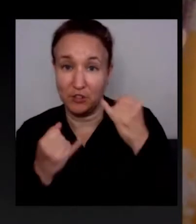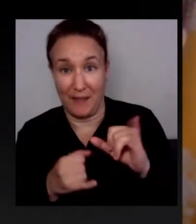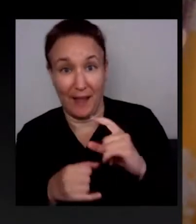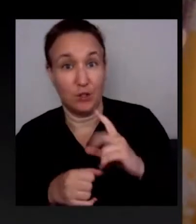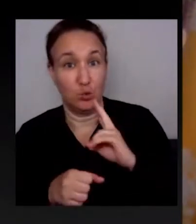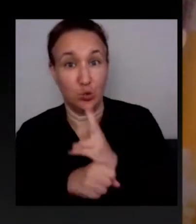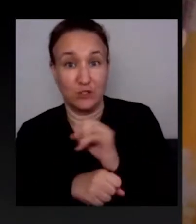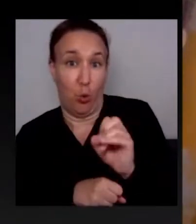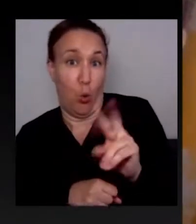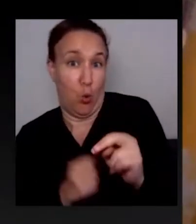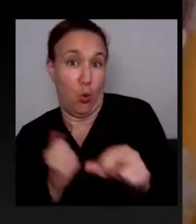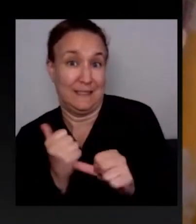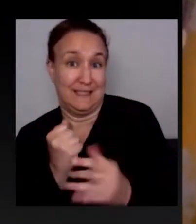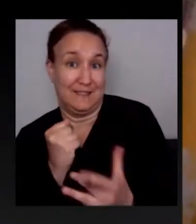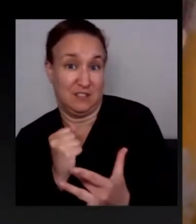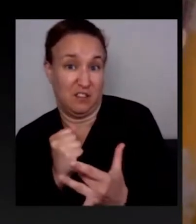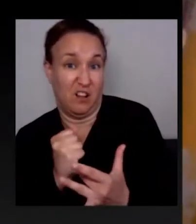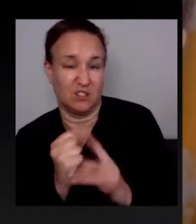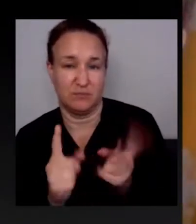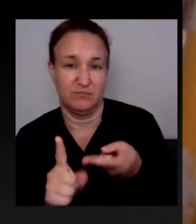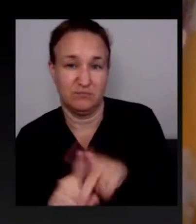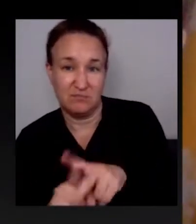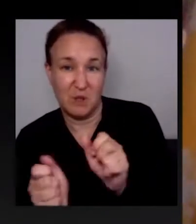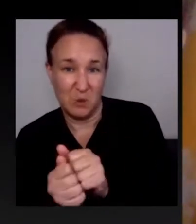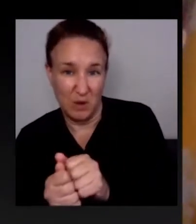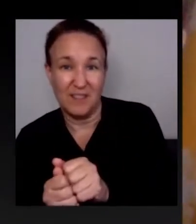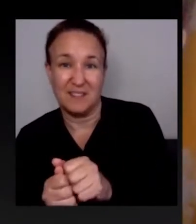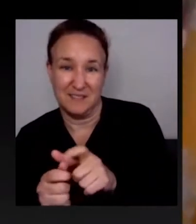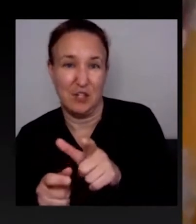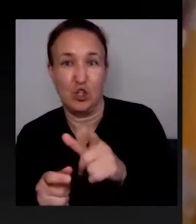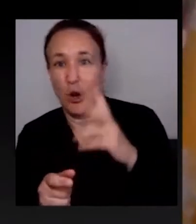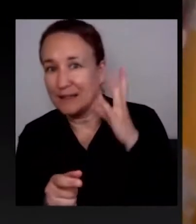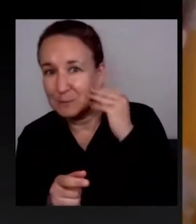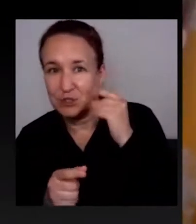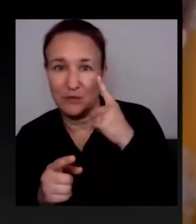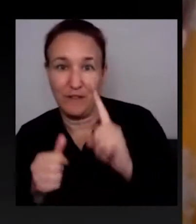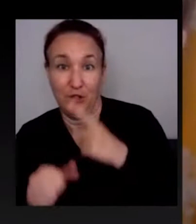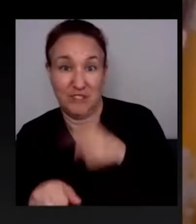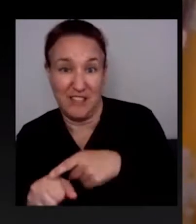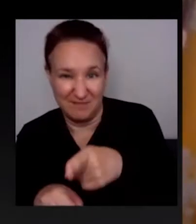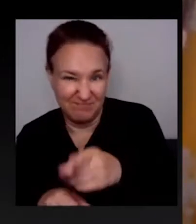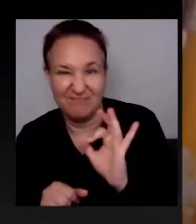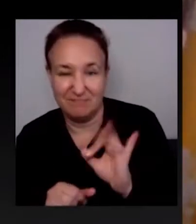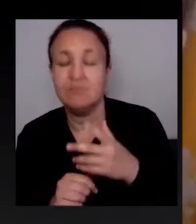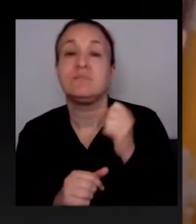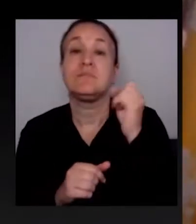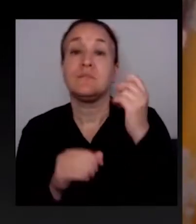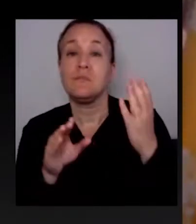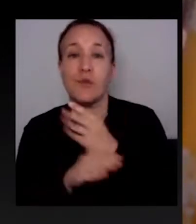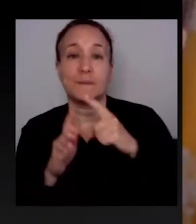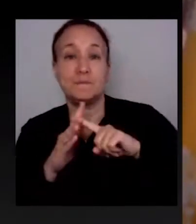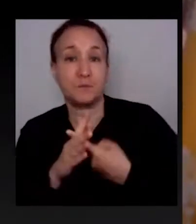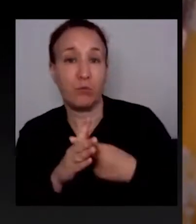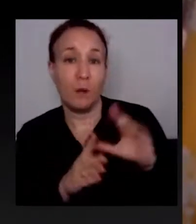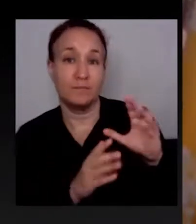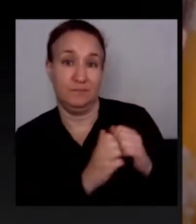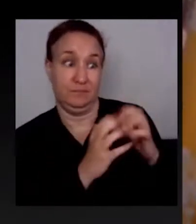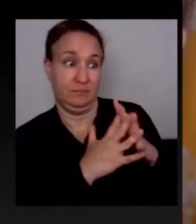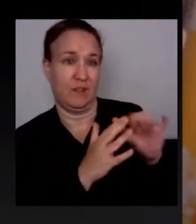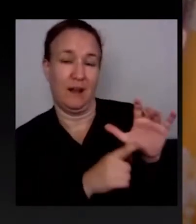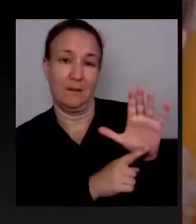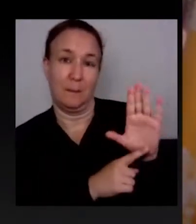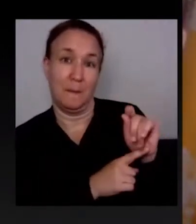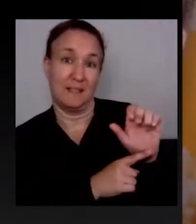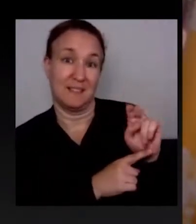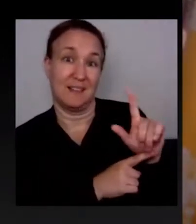use your own assistive technology with your TV experience for the first time. Now, before starting Bansen Labs, Dalton developed